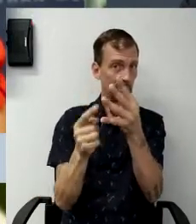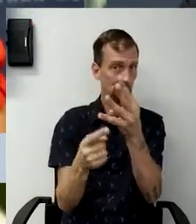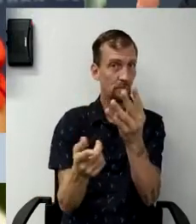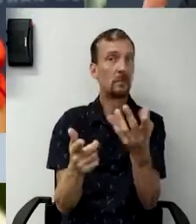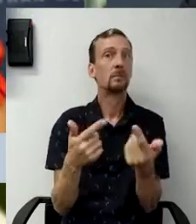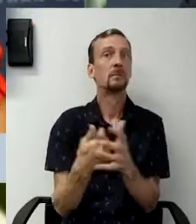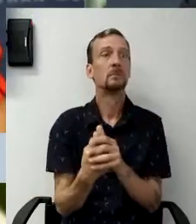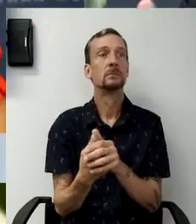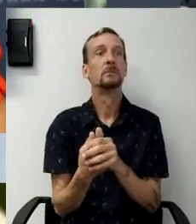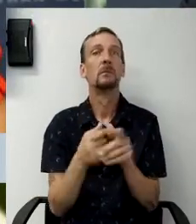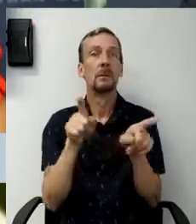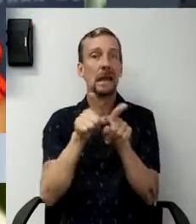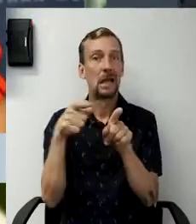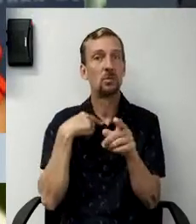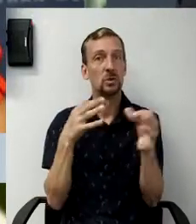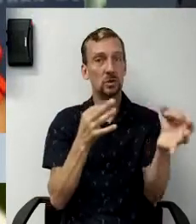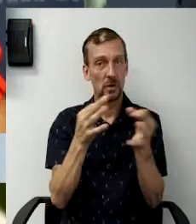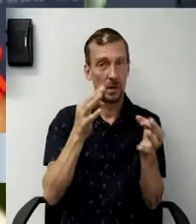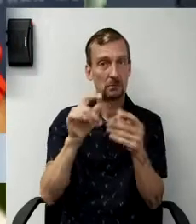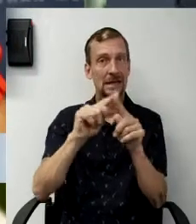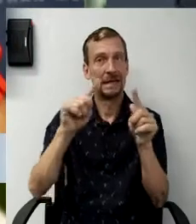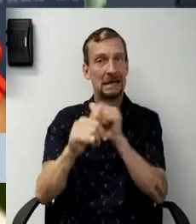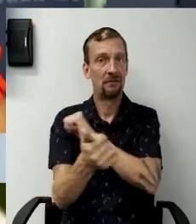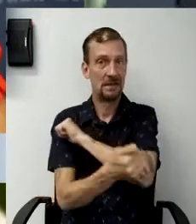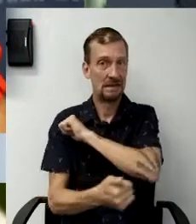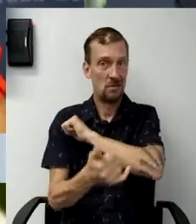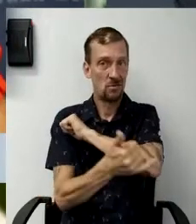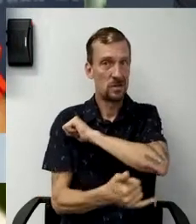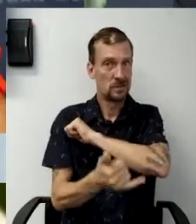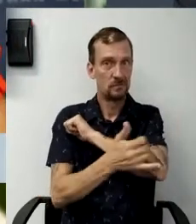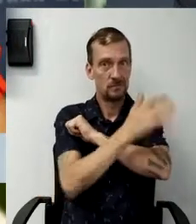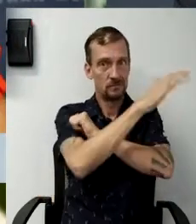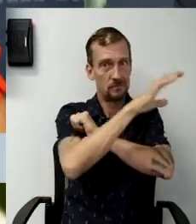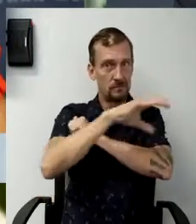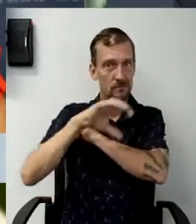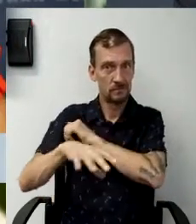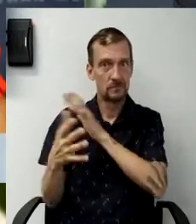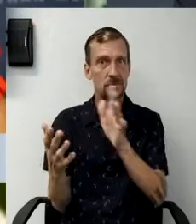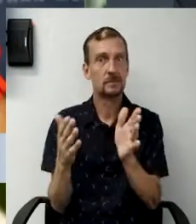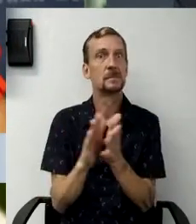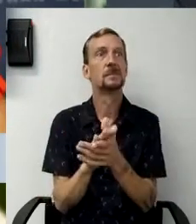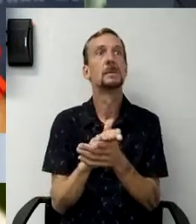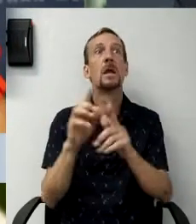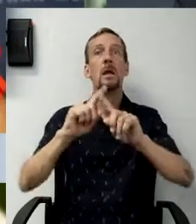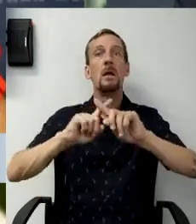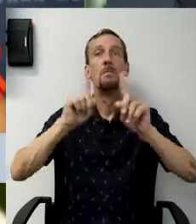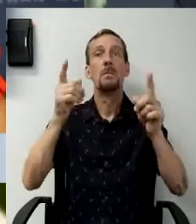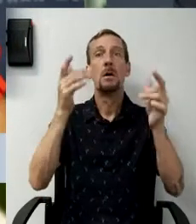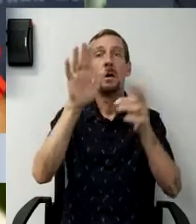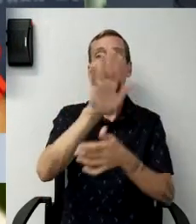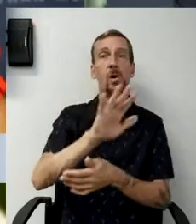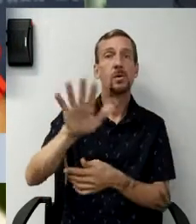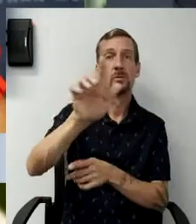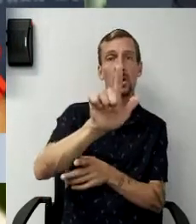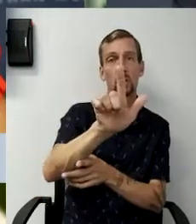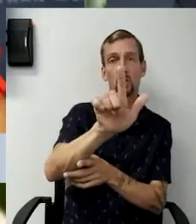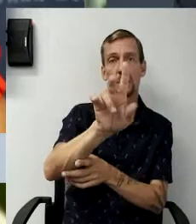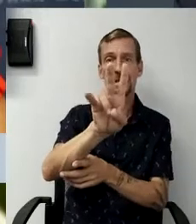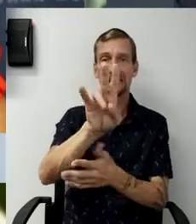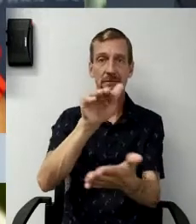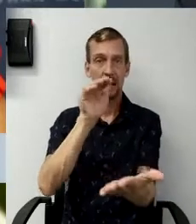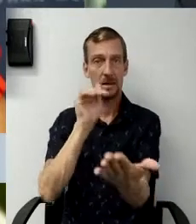move down through the county and then to Quia Delta specifically. There have been a little more than